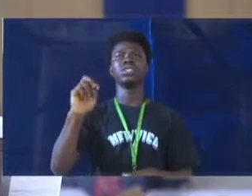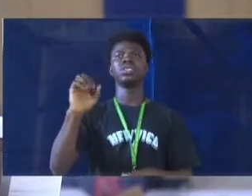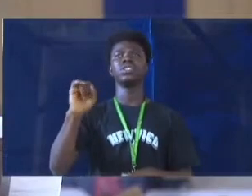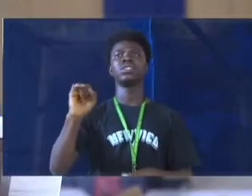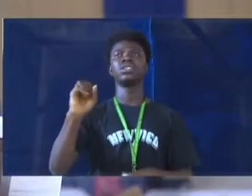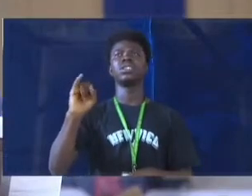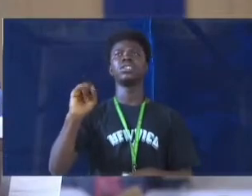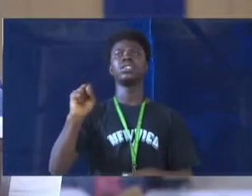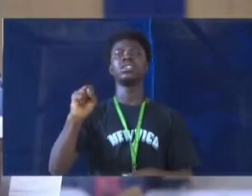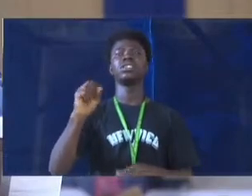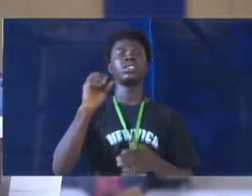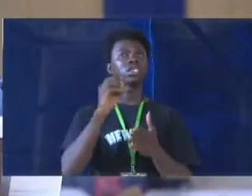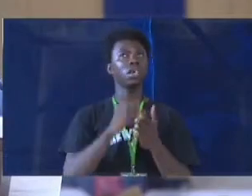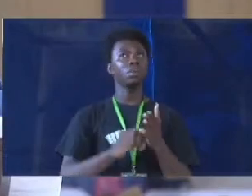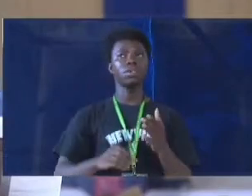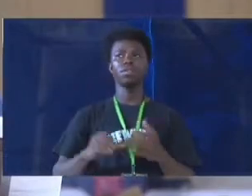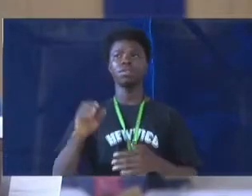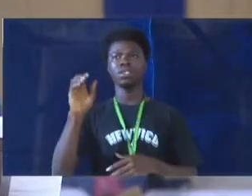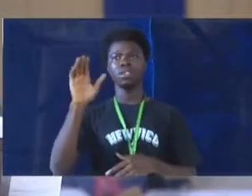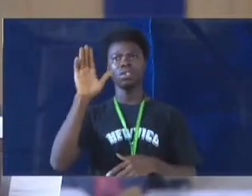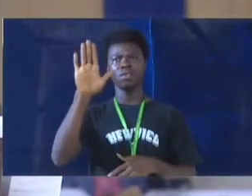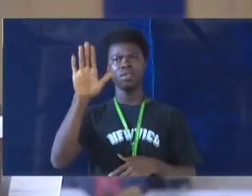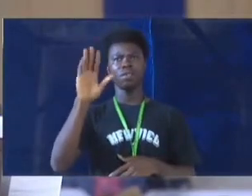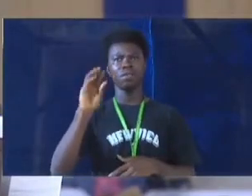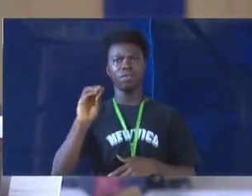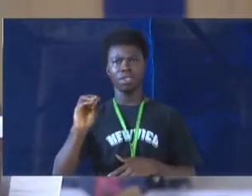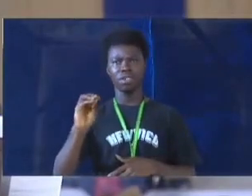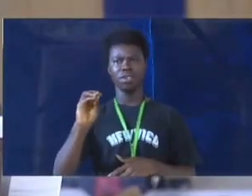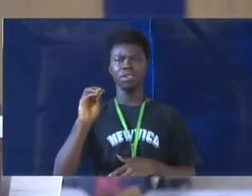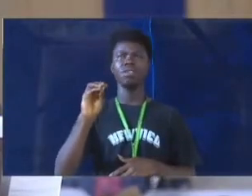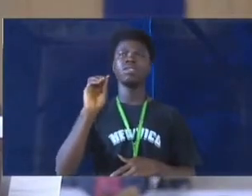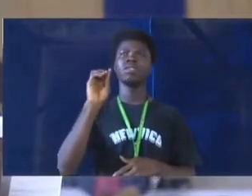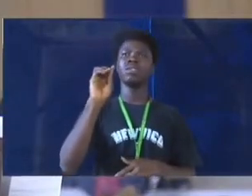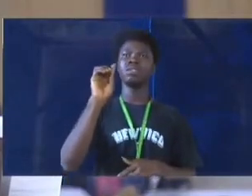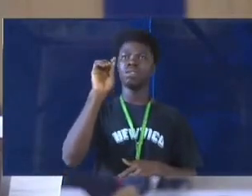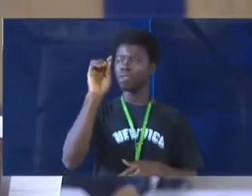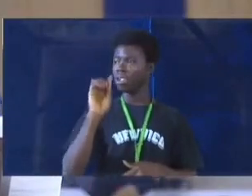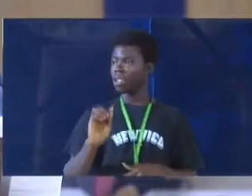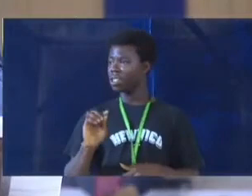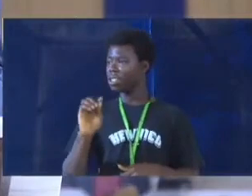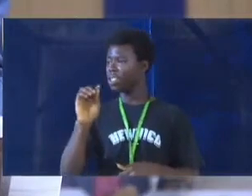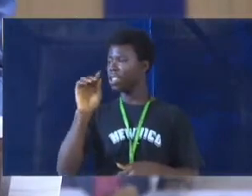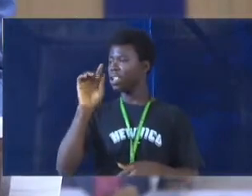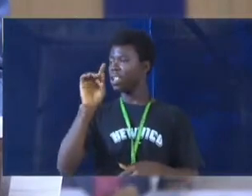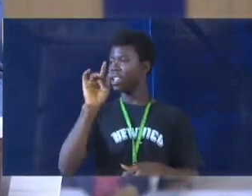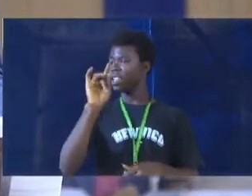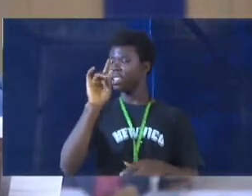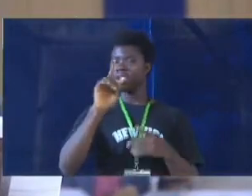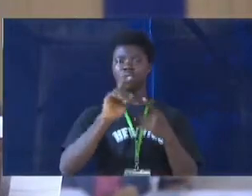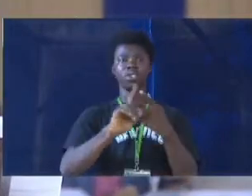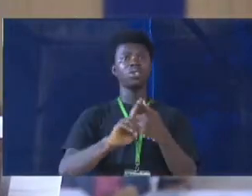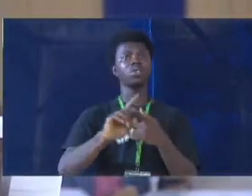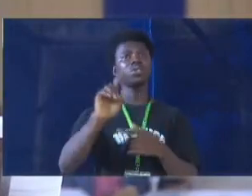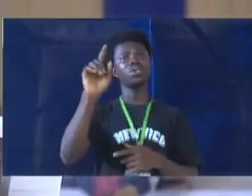verse 18 to 20. Genesis chapter 50, the verse of 18 to 20.